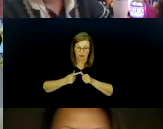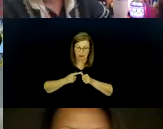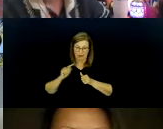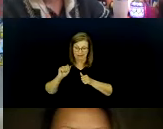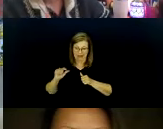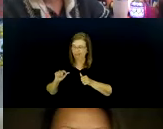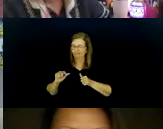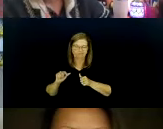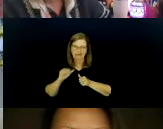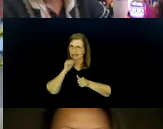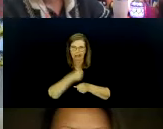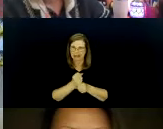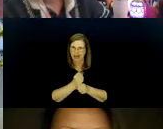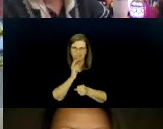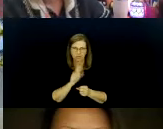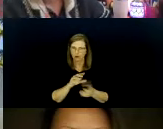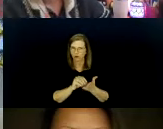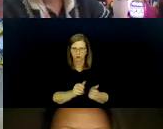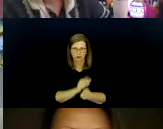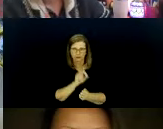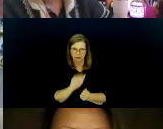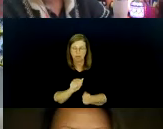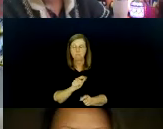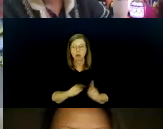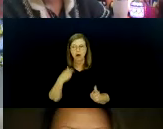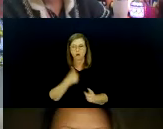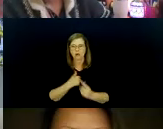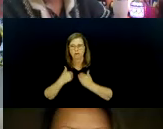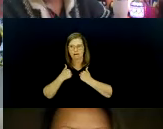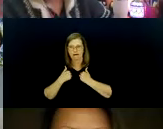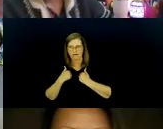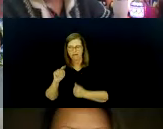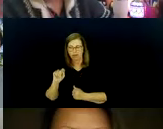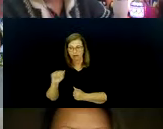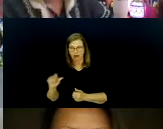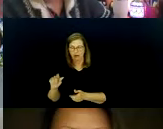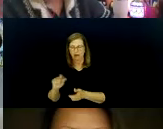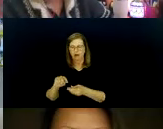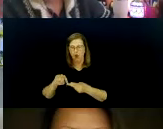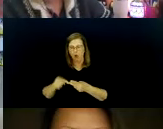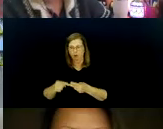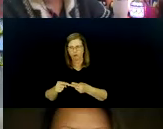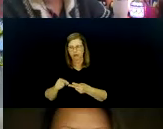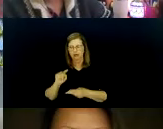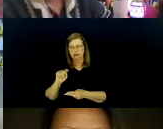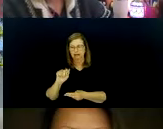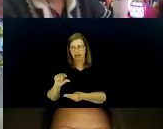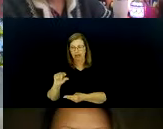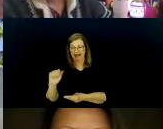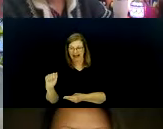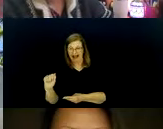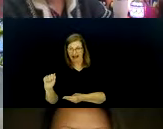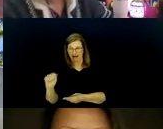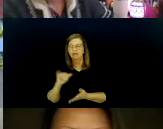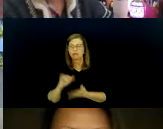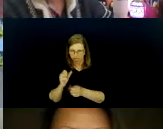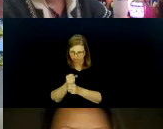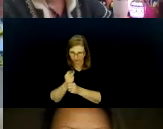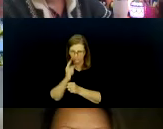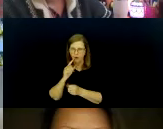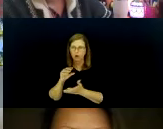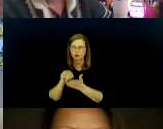designed for students with significant disabilities, but we have the tag alternate, the tag A, and that is designed for students with significant